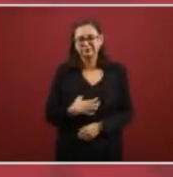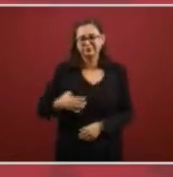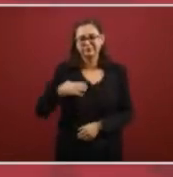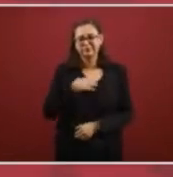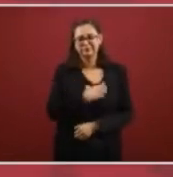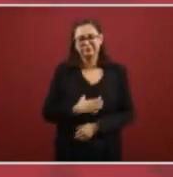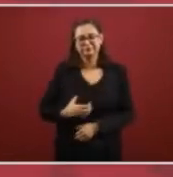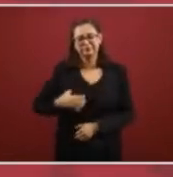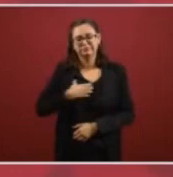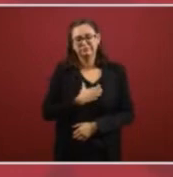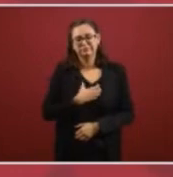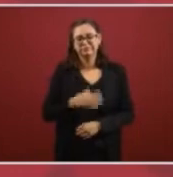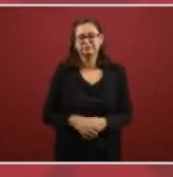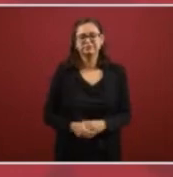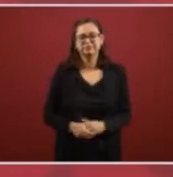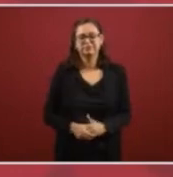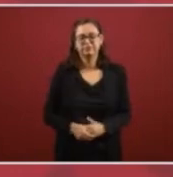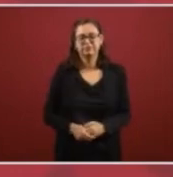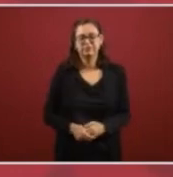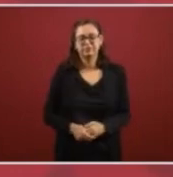Very, very happy.